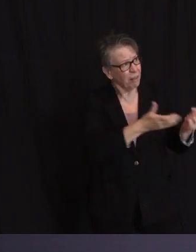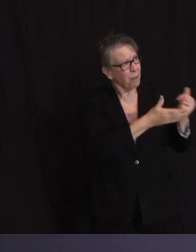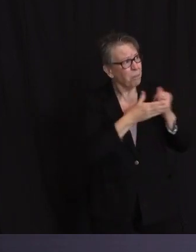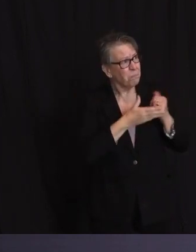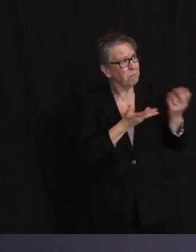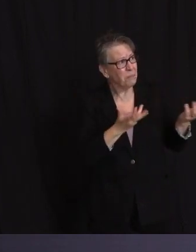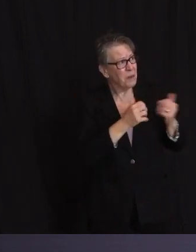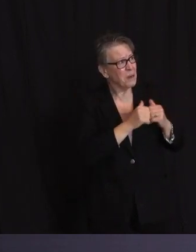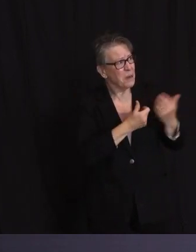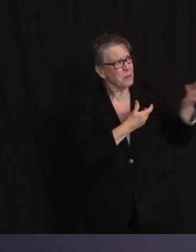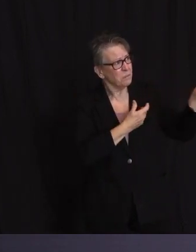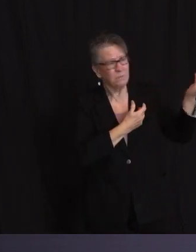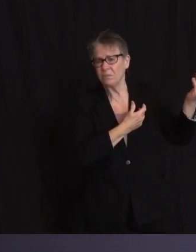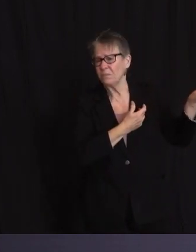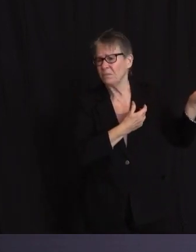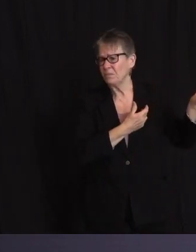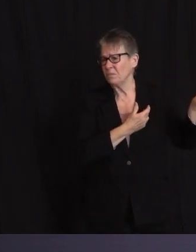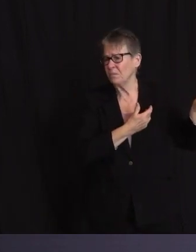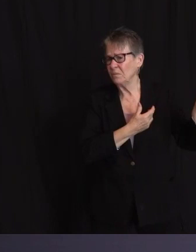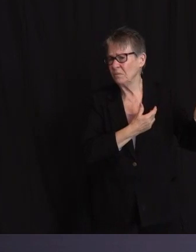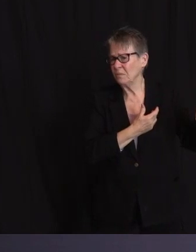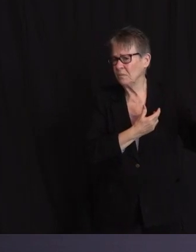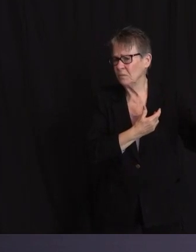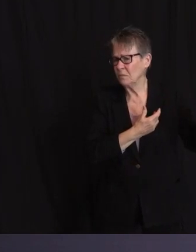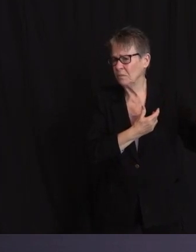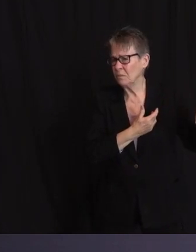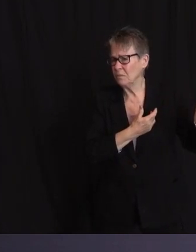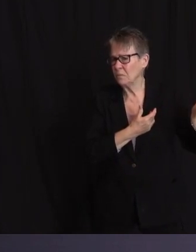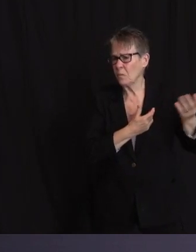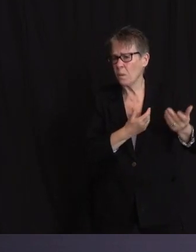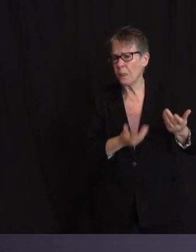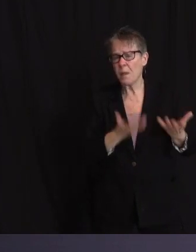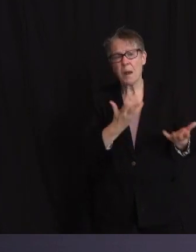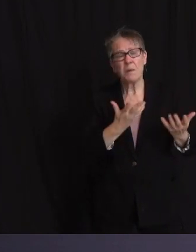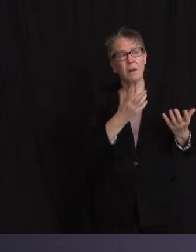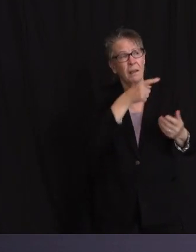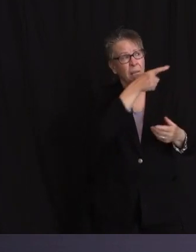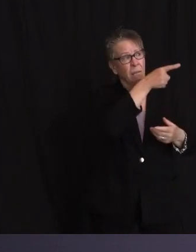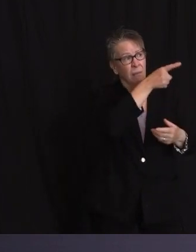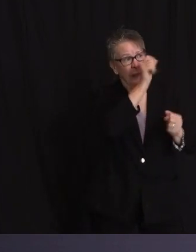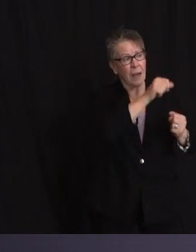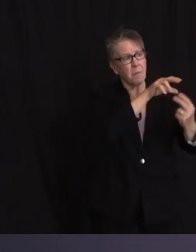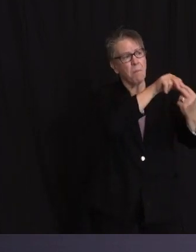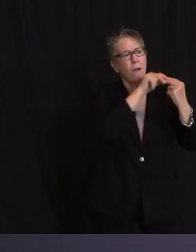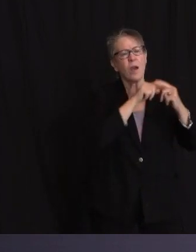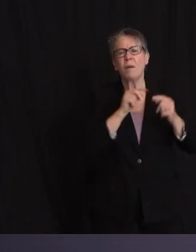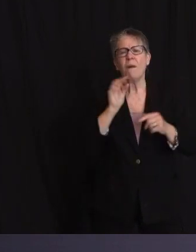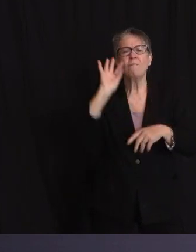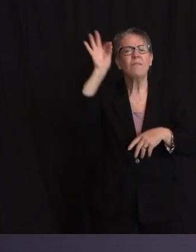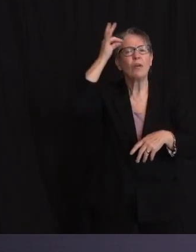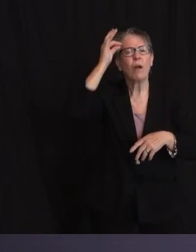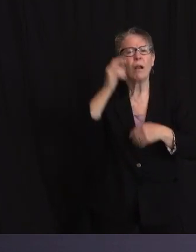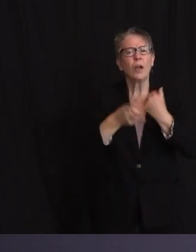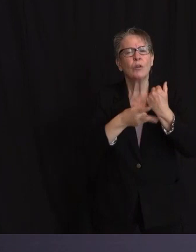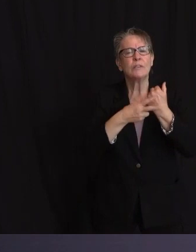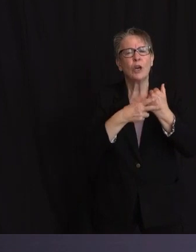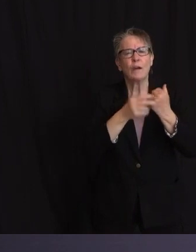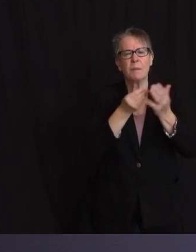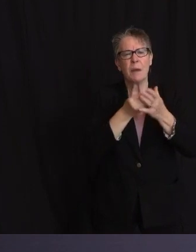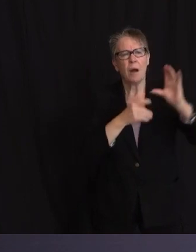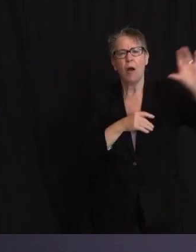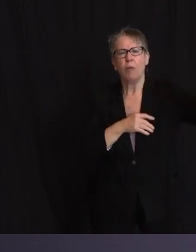borrowing through the Federal Reserve, and it's not either or, that you could do both of those things and do them responsibly, but we need help from